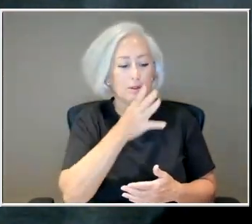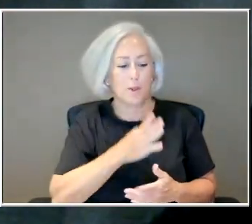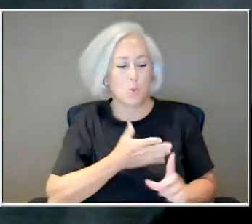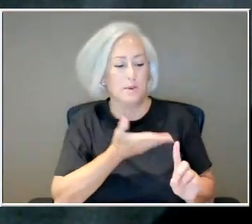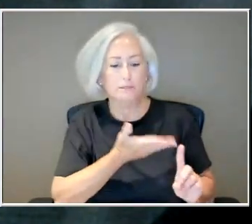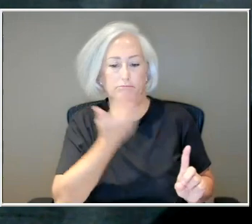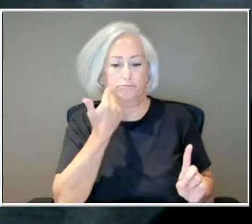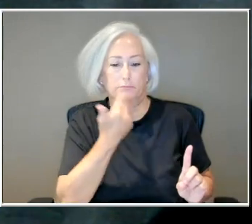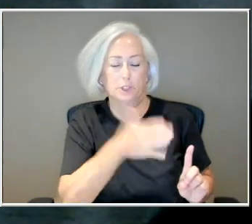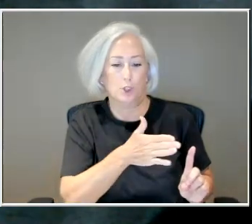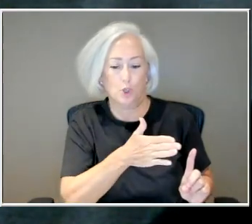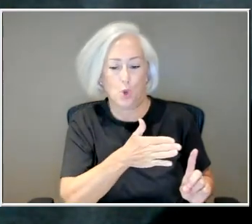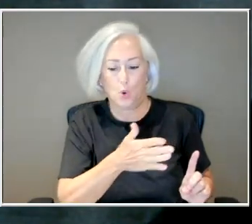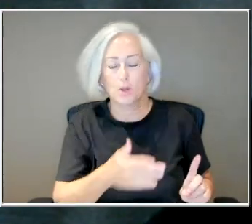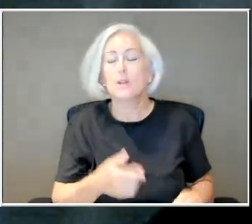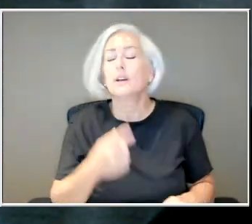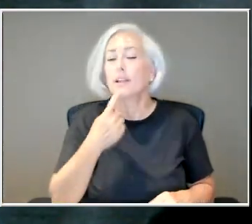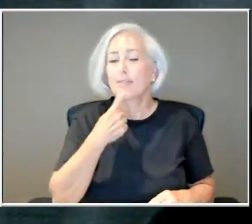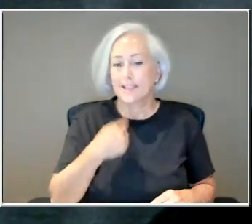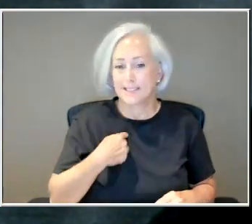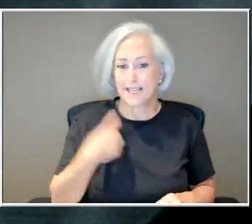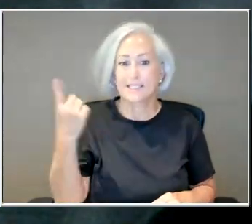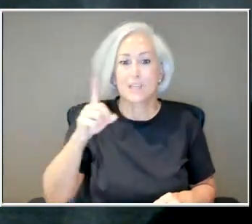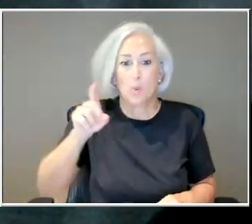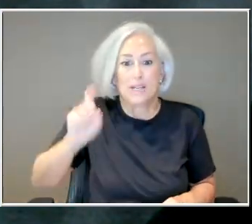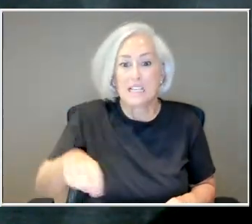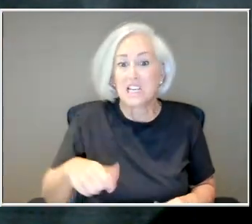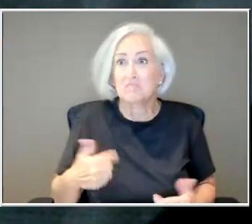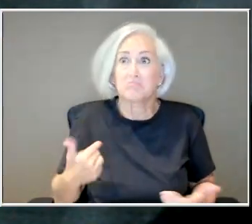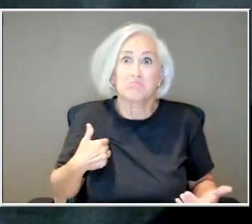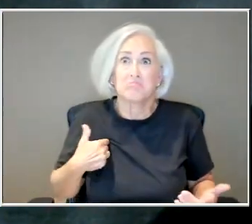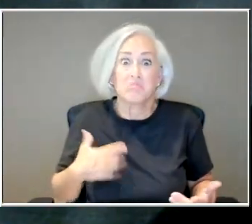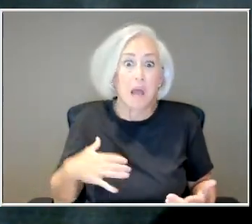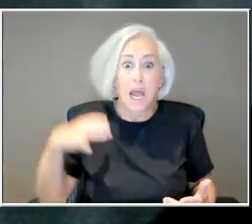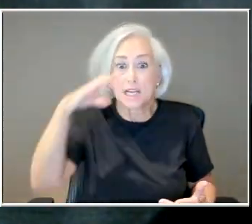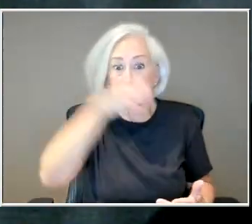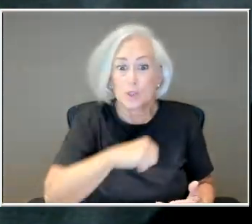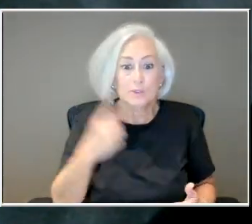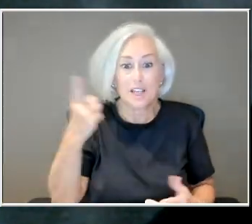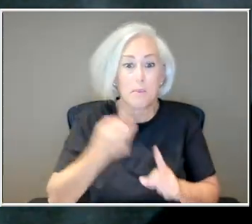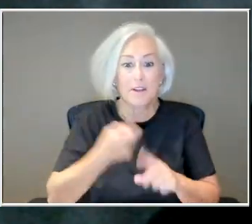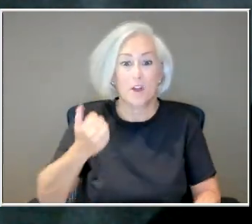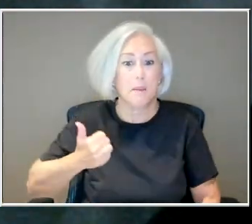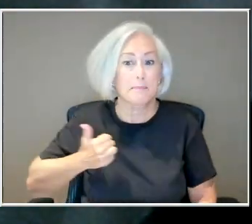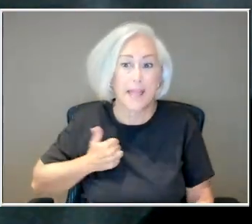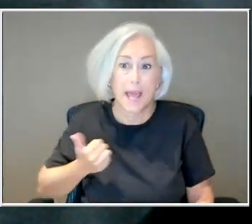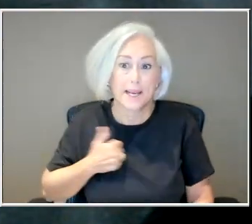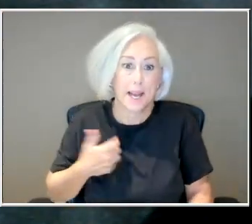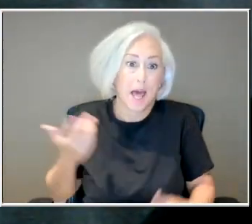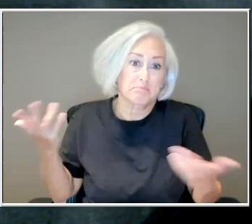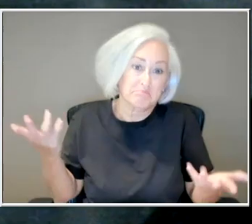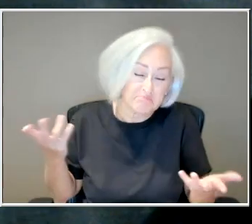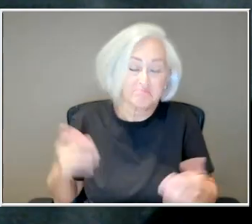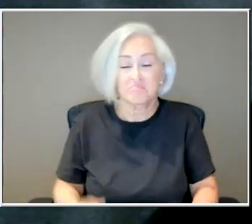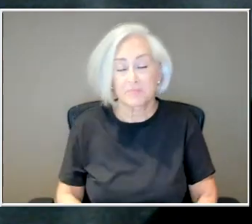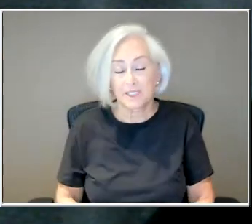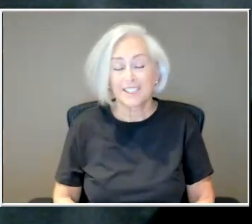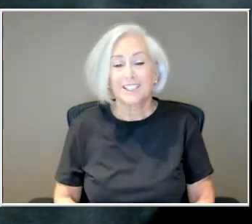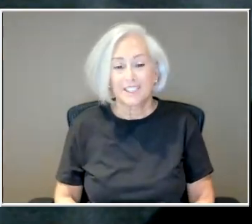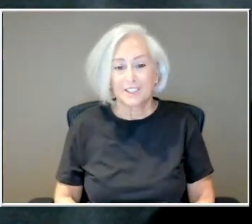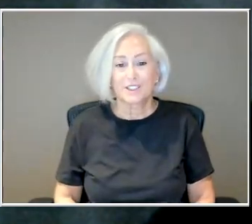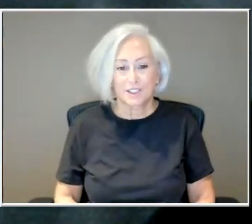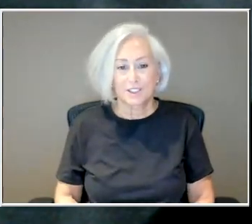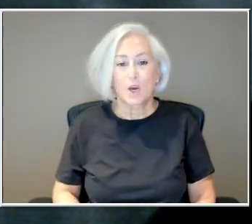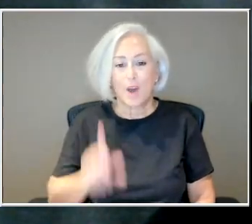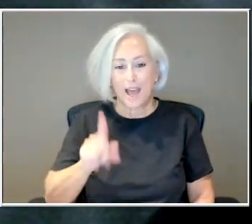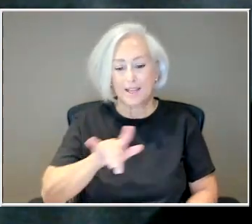was. I was just told that a person was in need, and I automatically assumed it was someone from Canada. So I had to